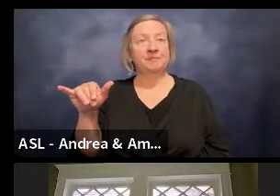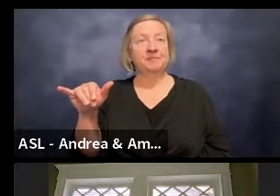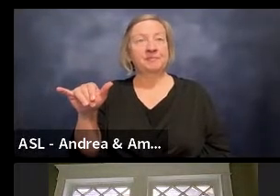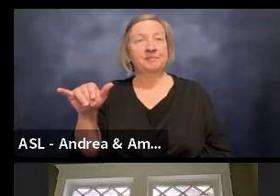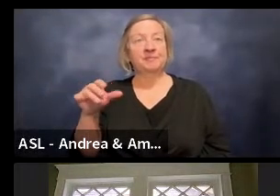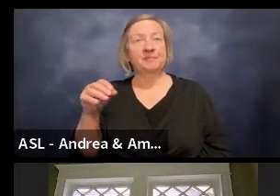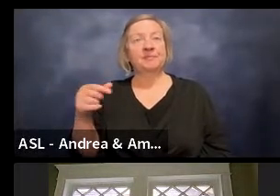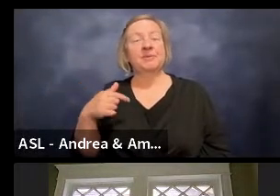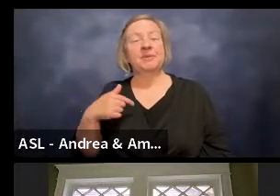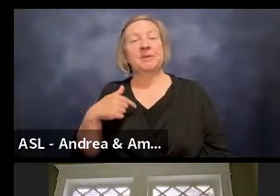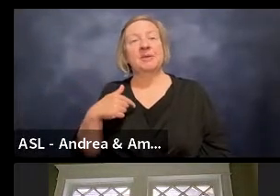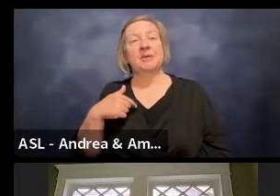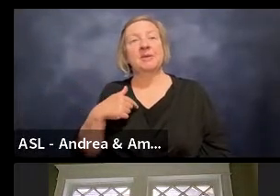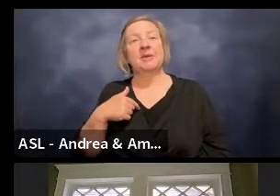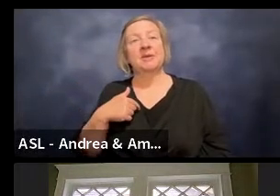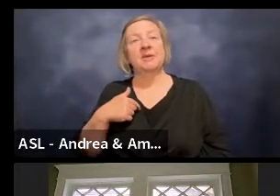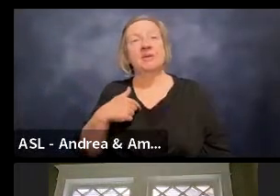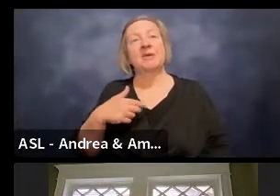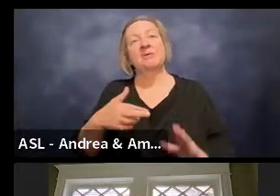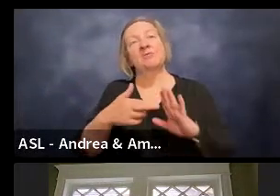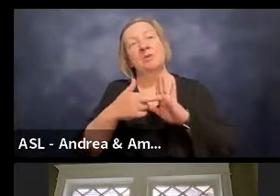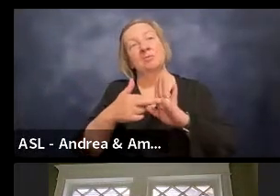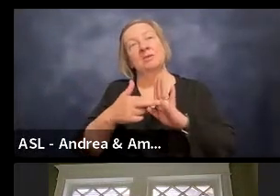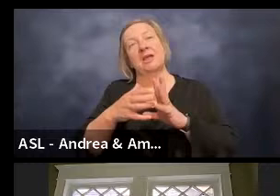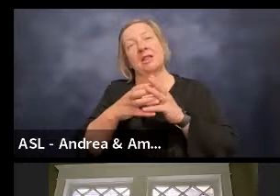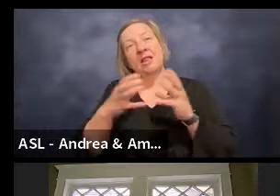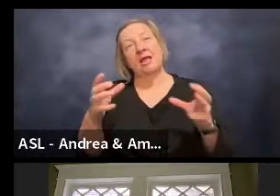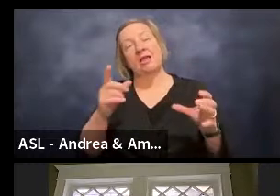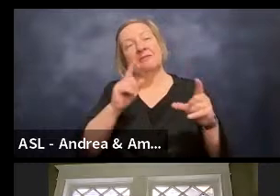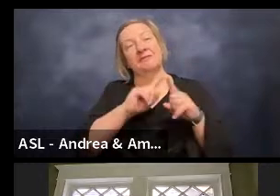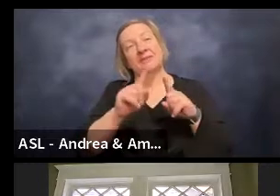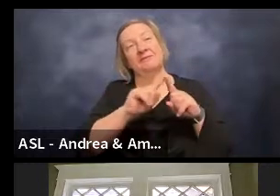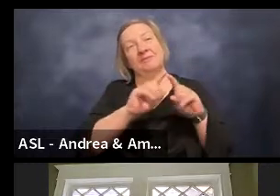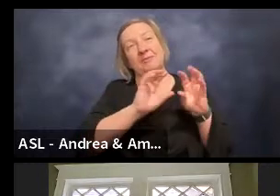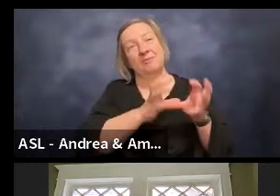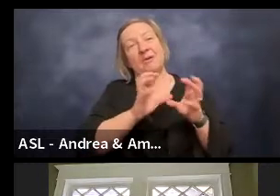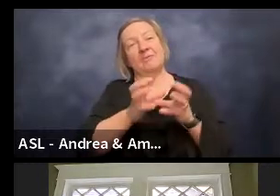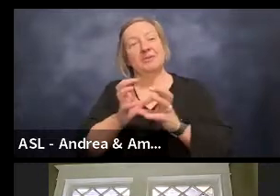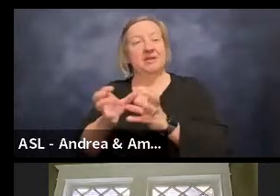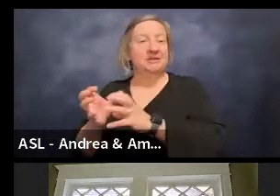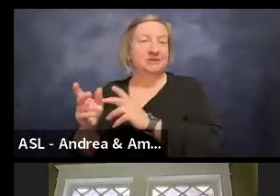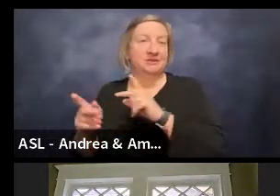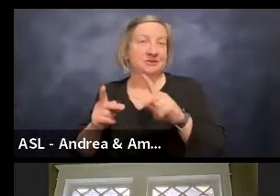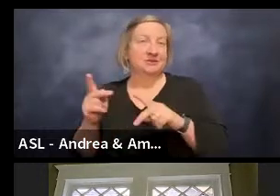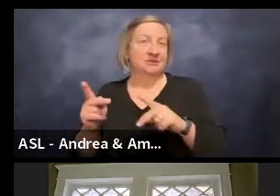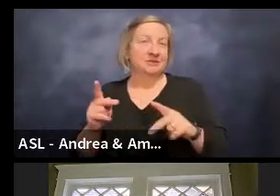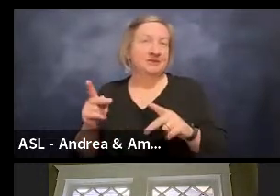I represent a lot of different populations in that